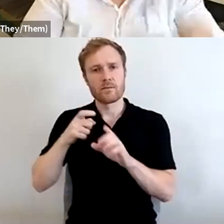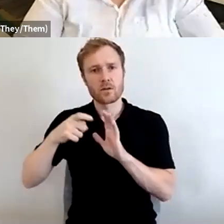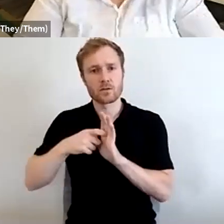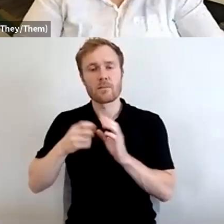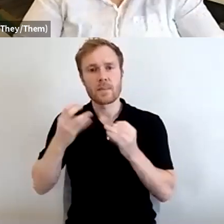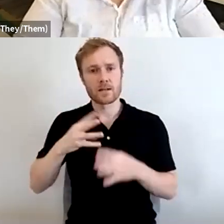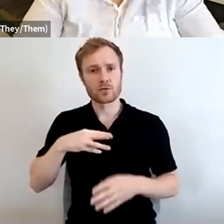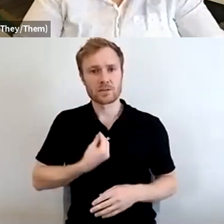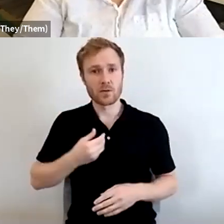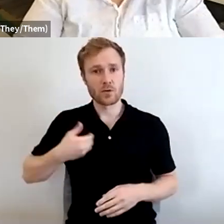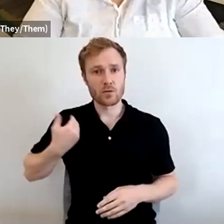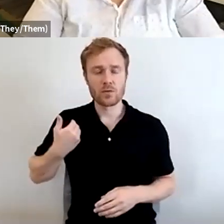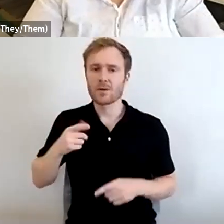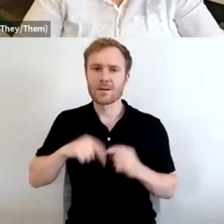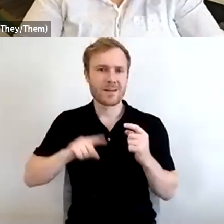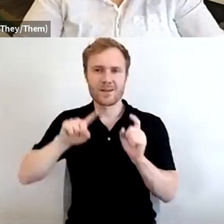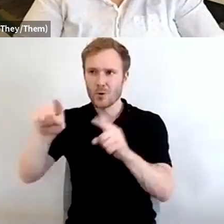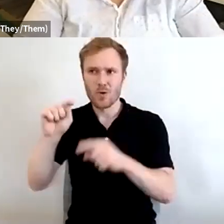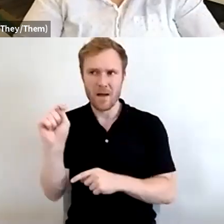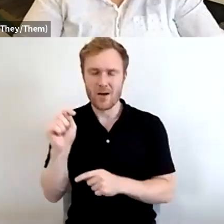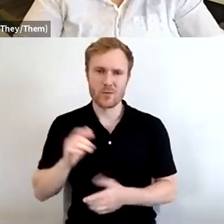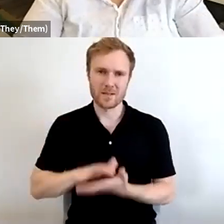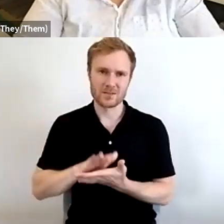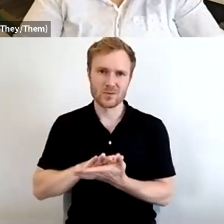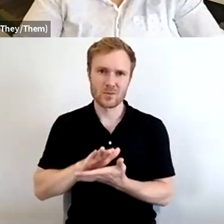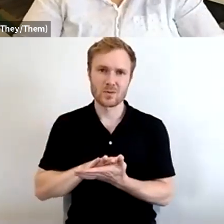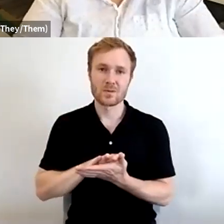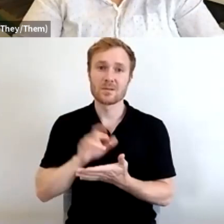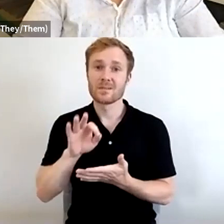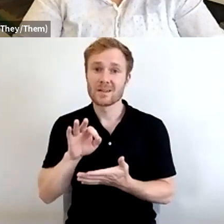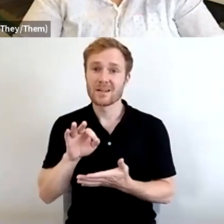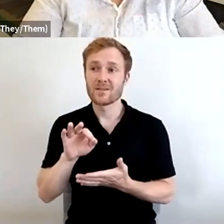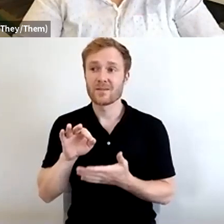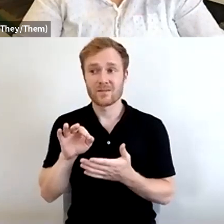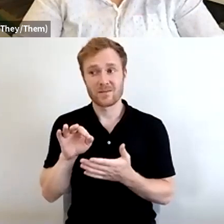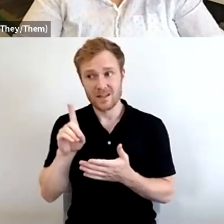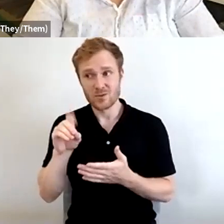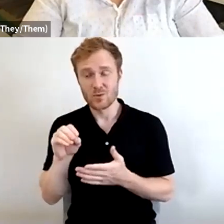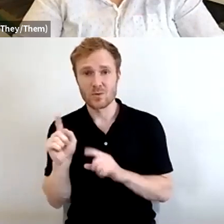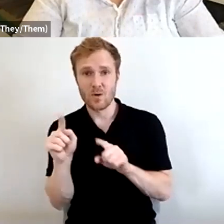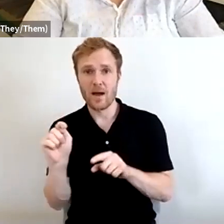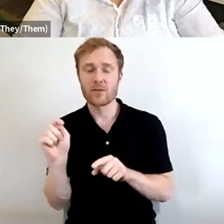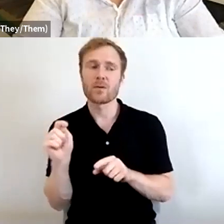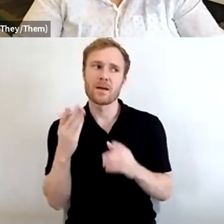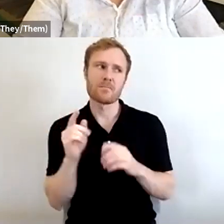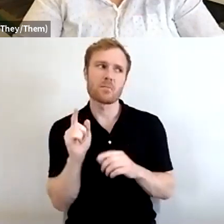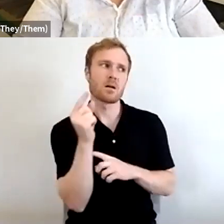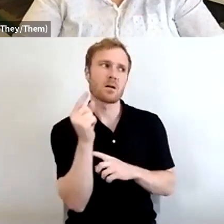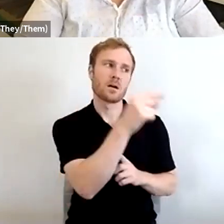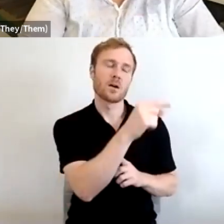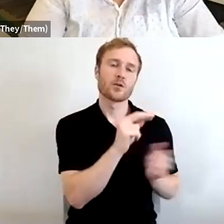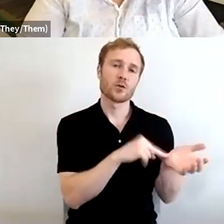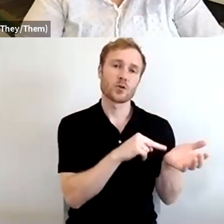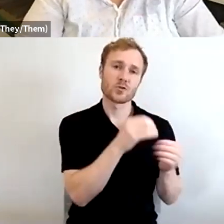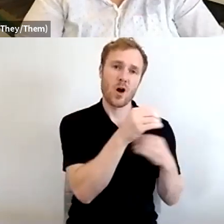to the bathroom at school. And if they do, it has to be the nurse office, which could be at the other end of the building. And it's like, at that point, a